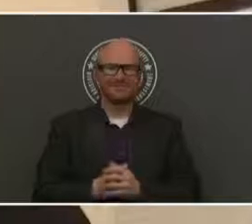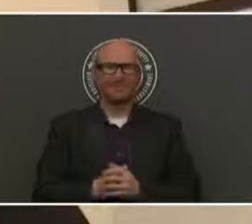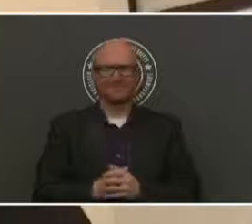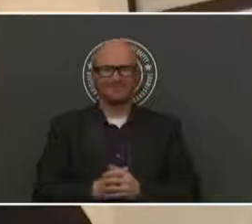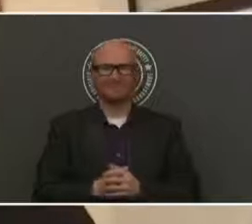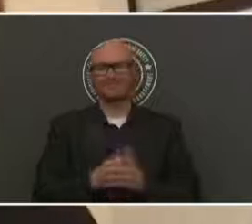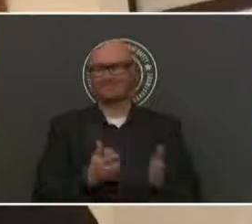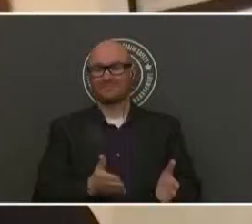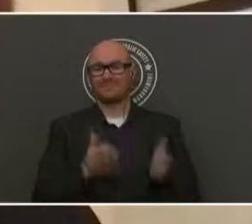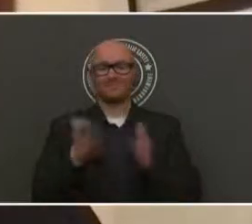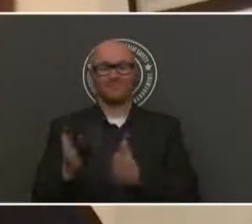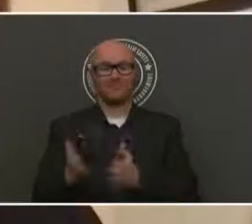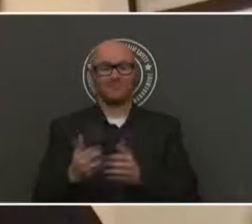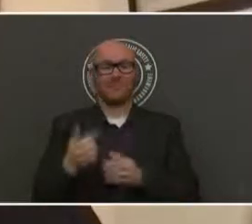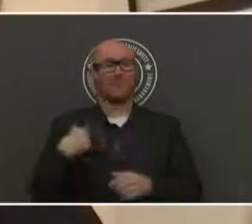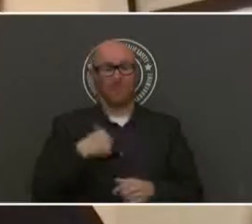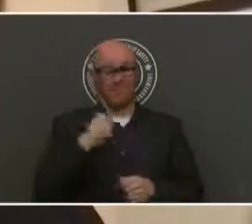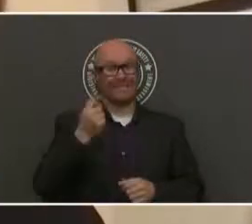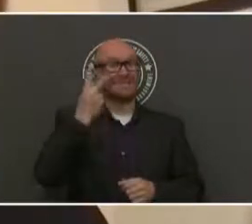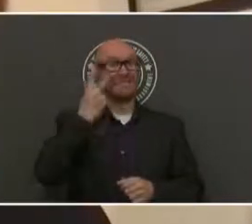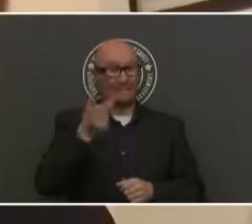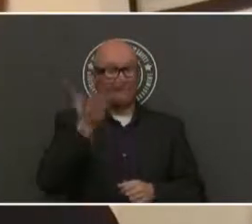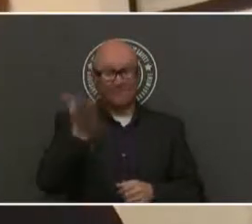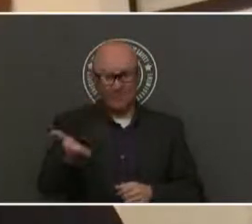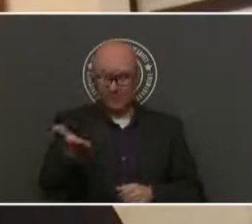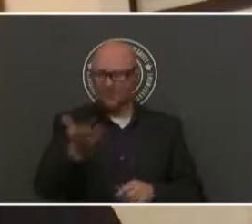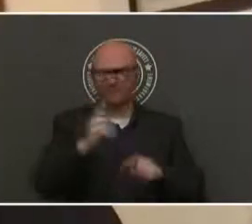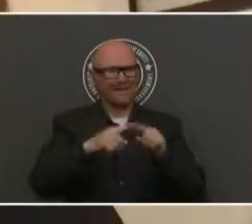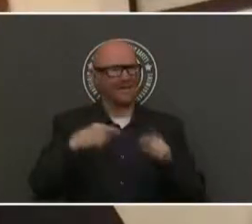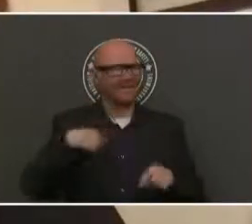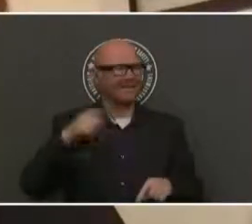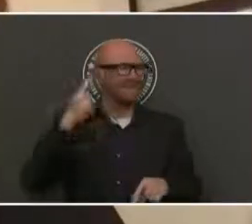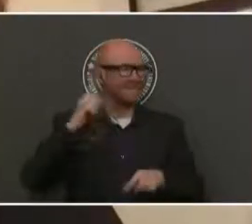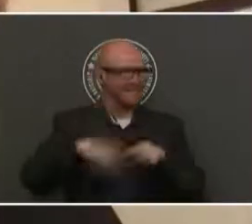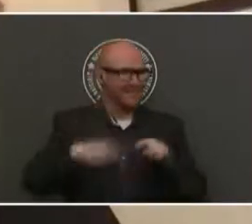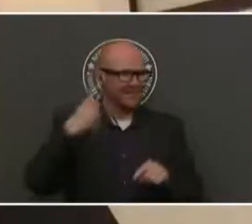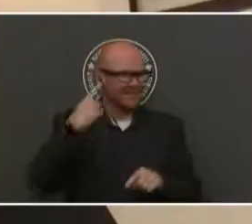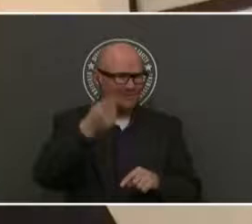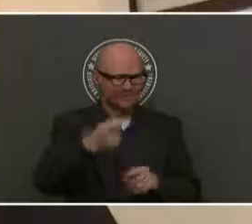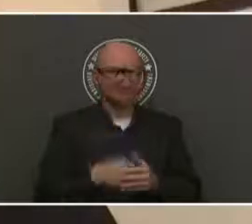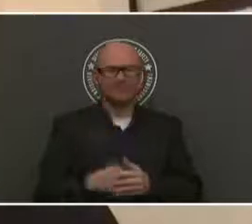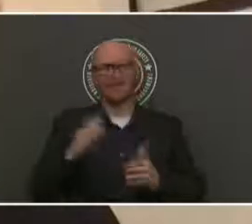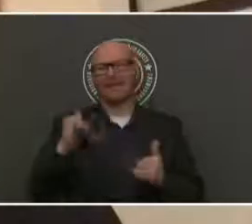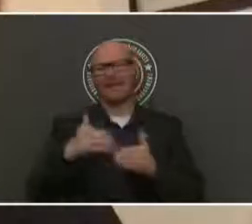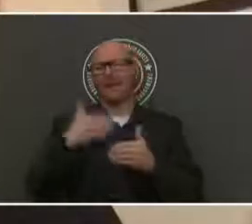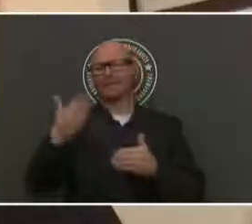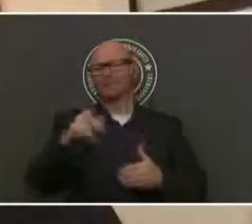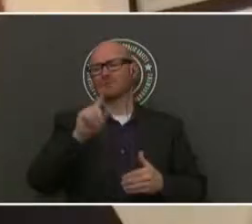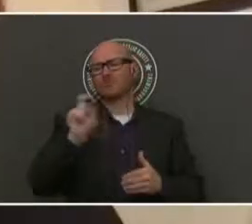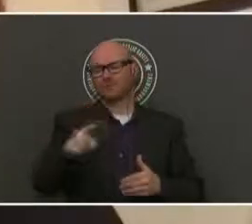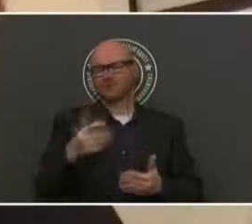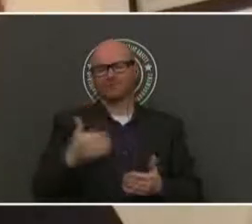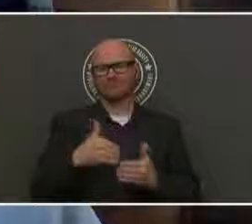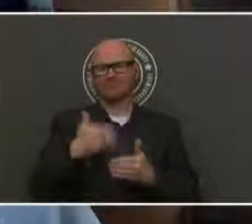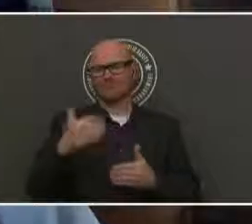Okay. We can see you, but we can't hear you. Let's go to Chris Reed with St. George News. We'll come back to Okay. that.